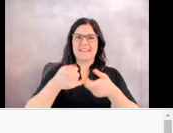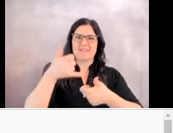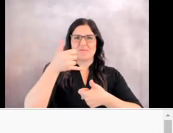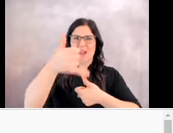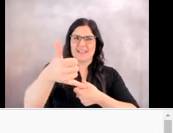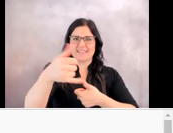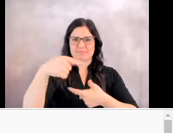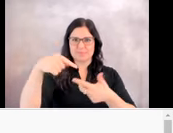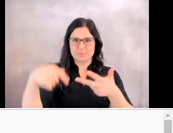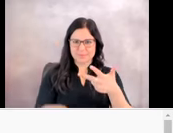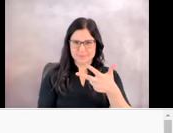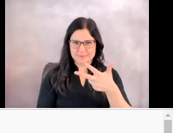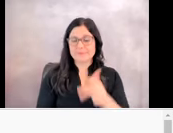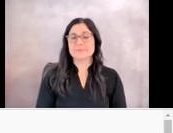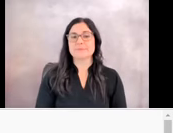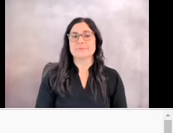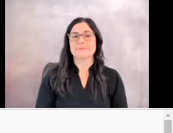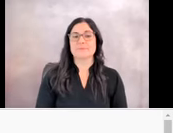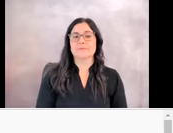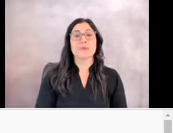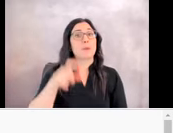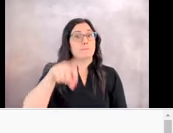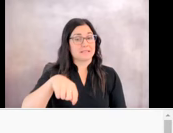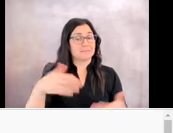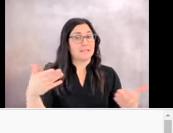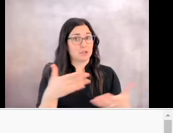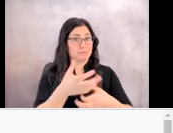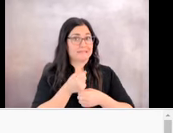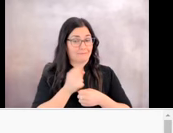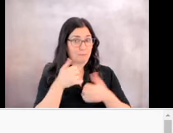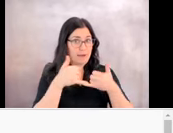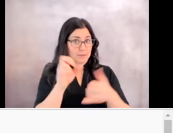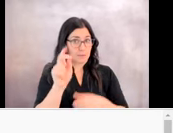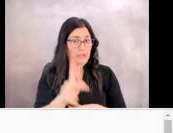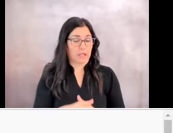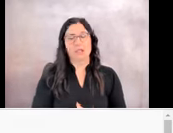fabulous prizes. So you must be present to win. So here we go.